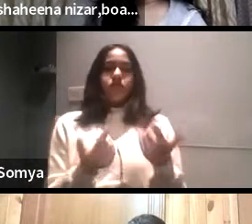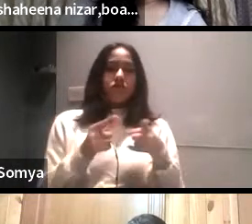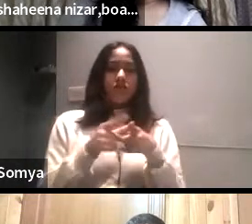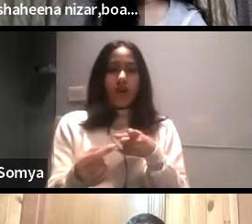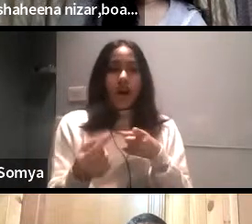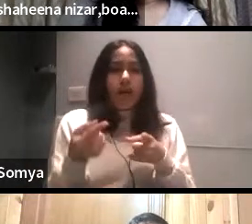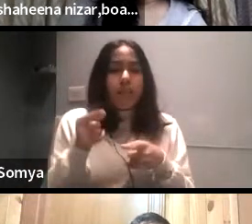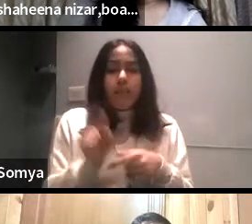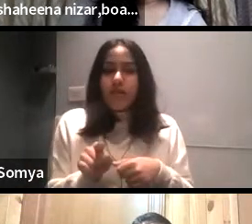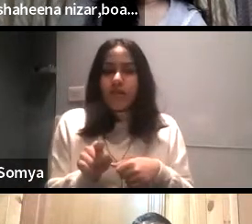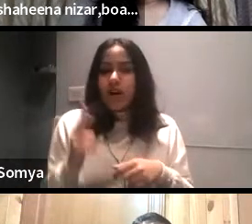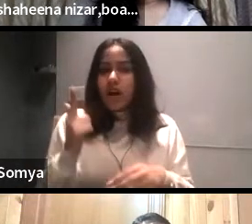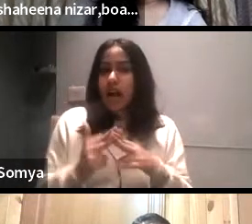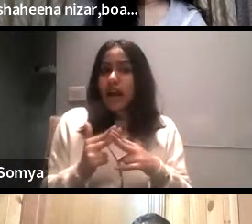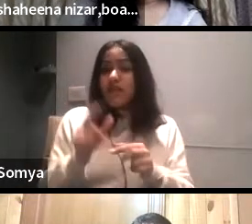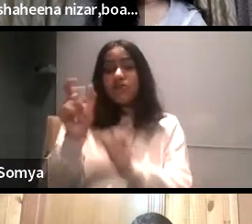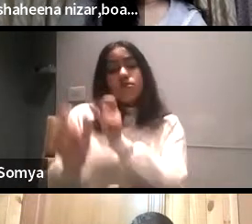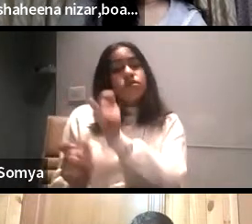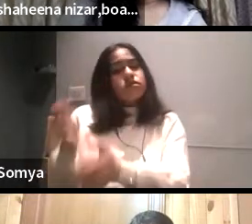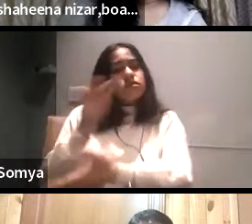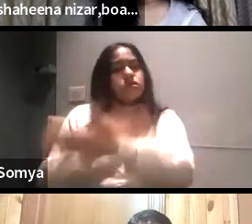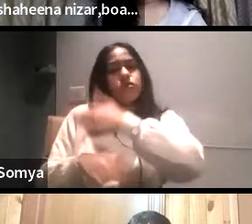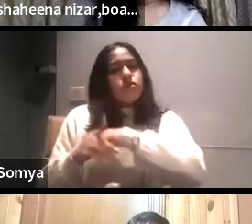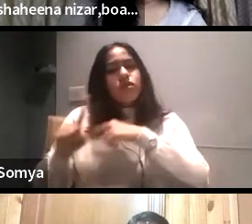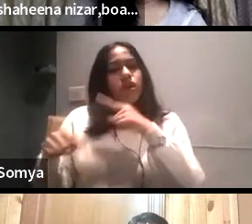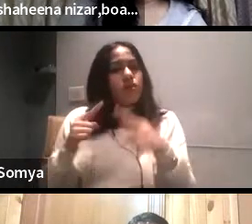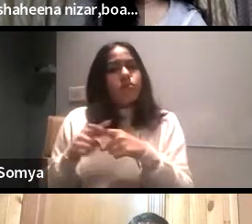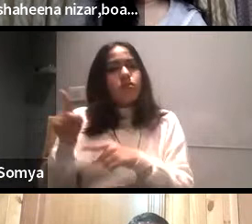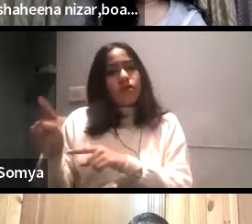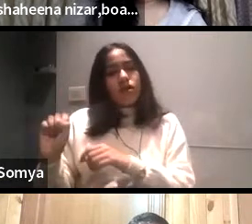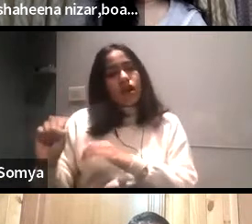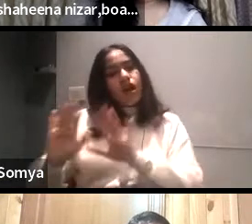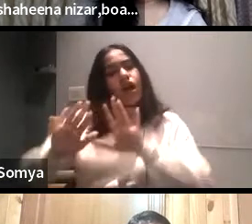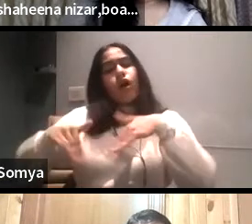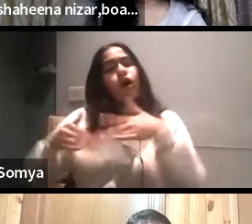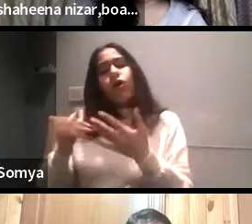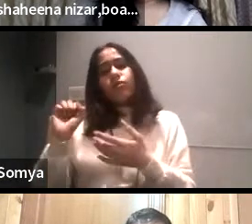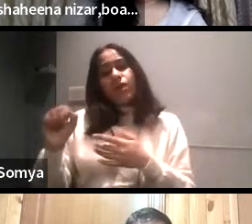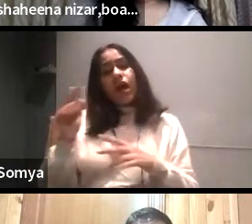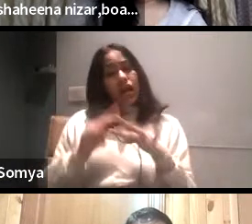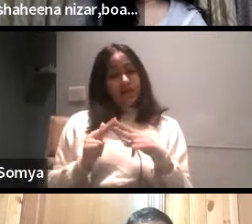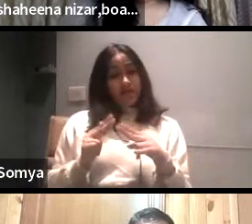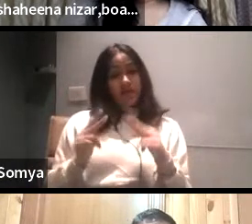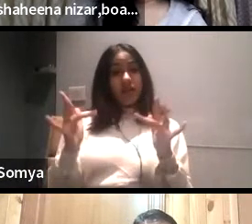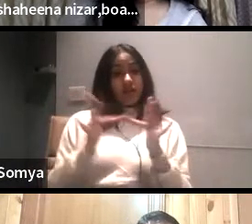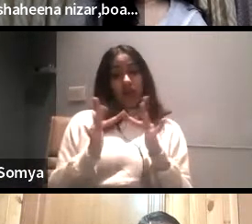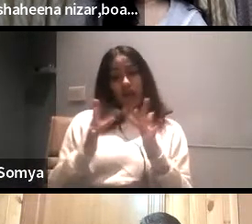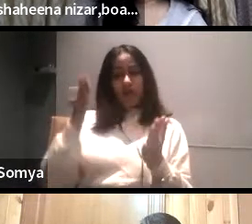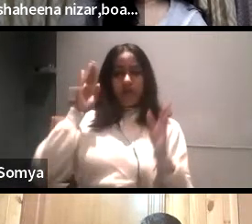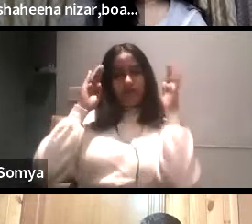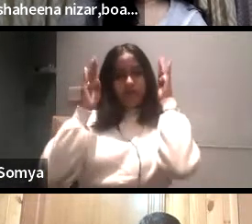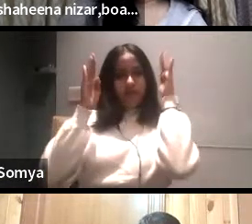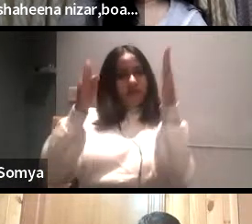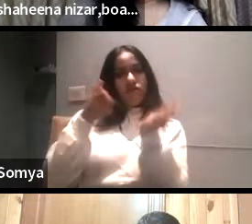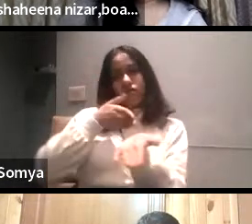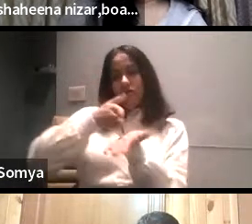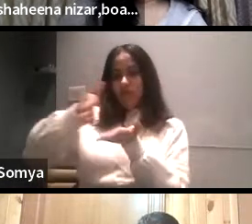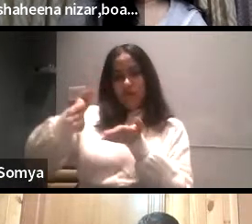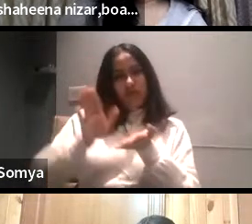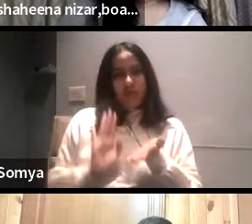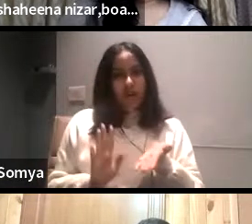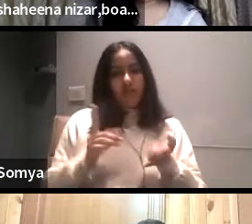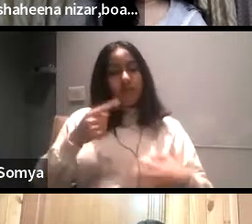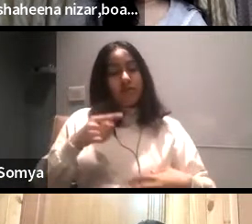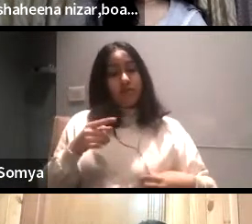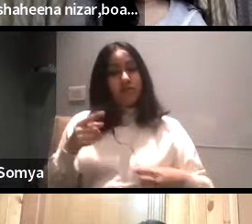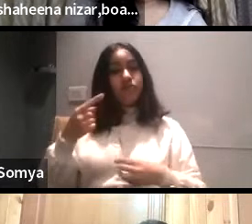what about people with disability? How technology, because technology is the way forward. And we